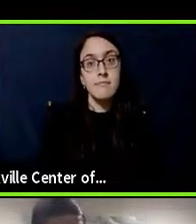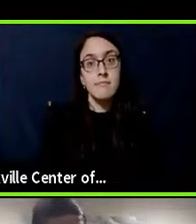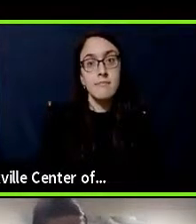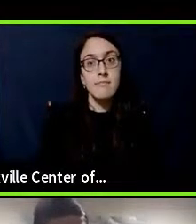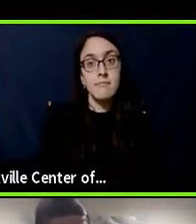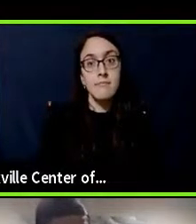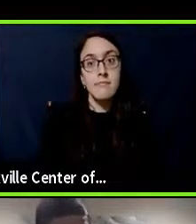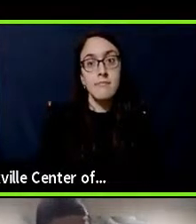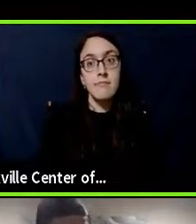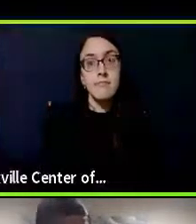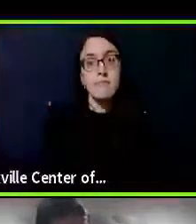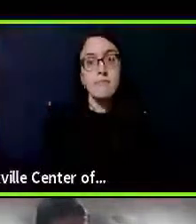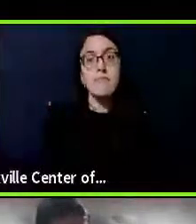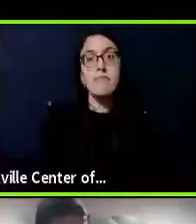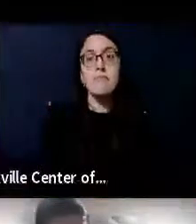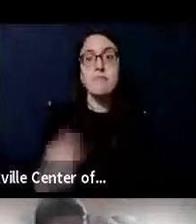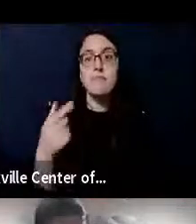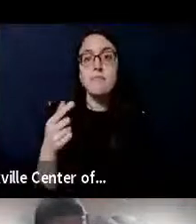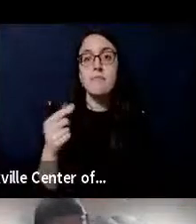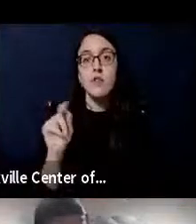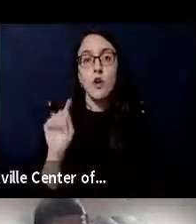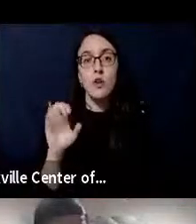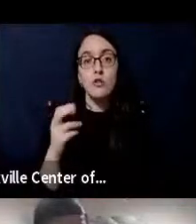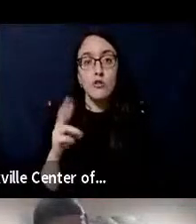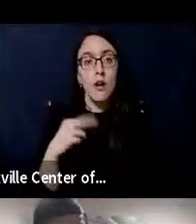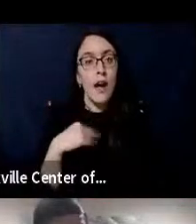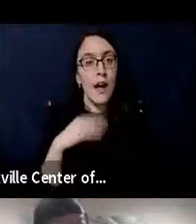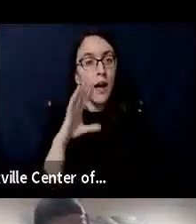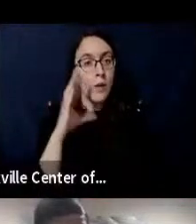I'll put my 2 cents in that. I think it's a good idea.